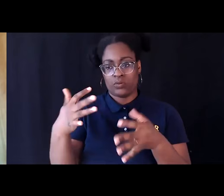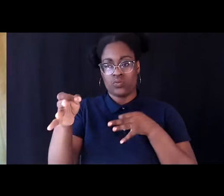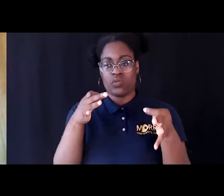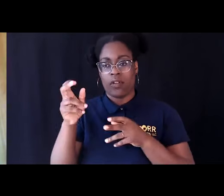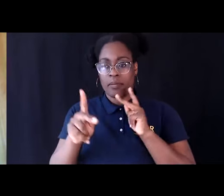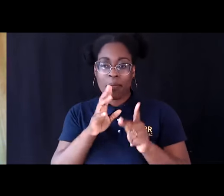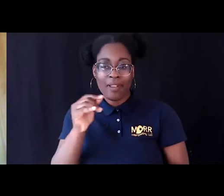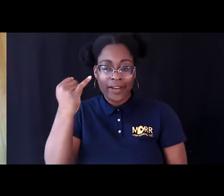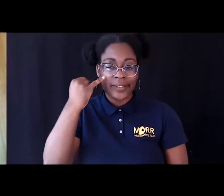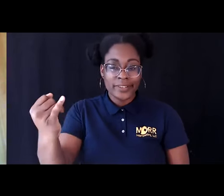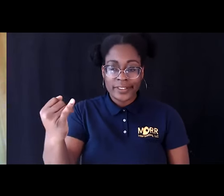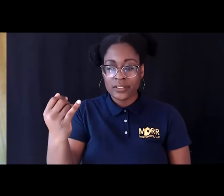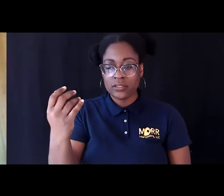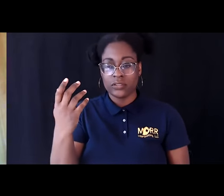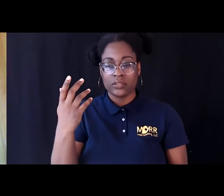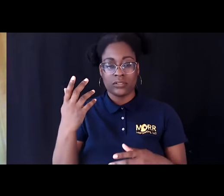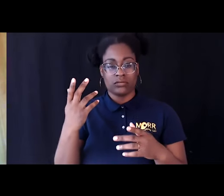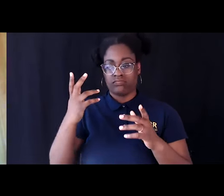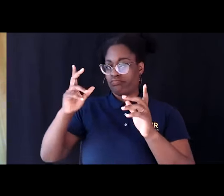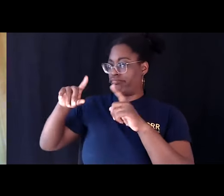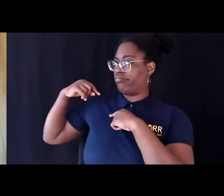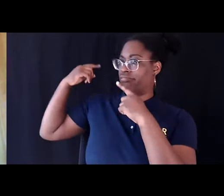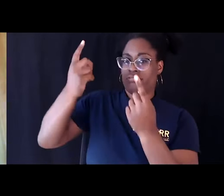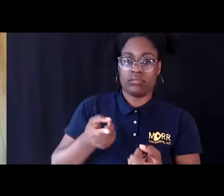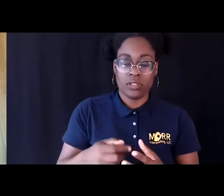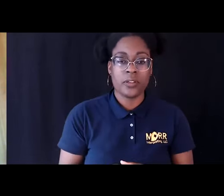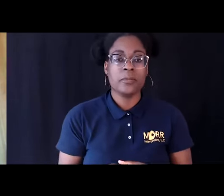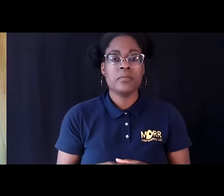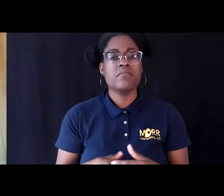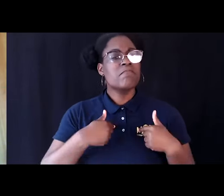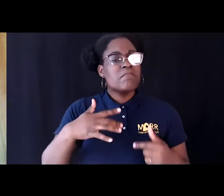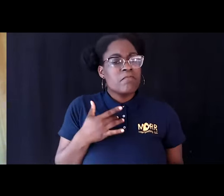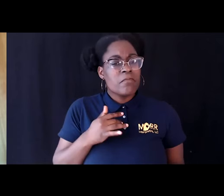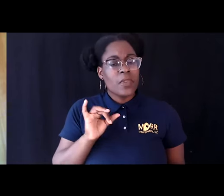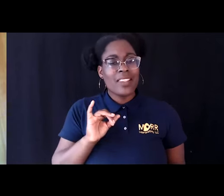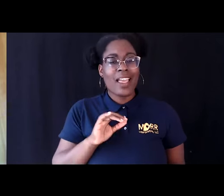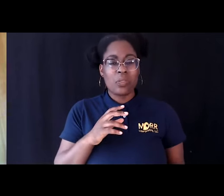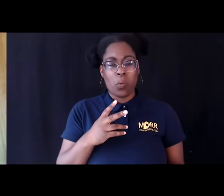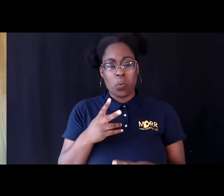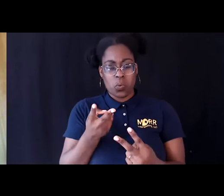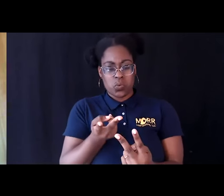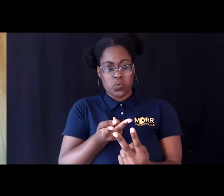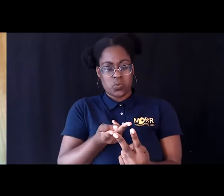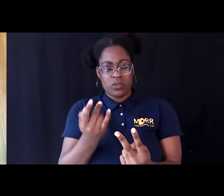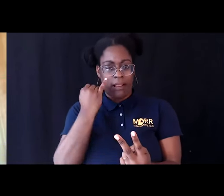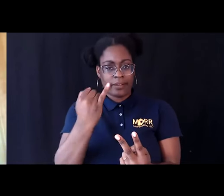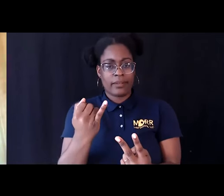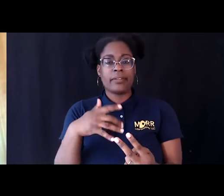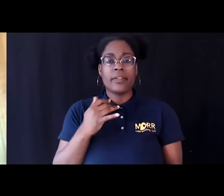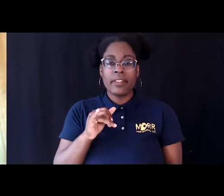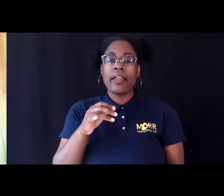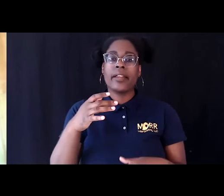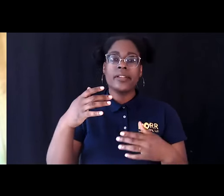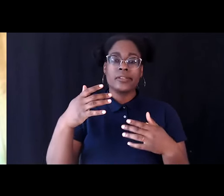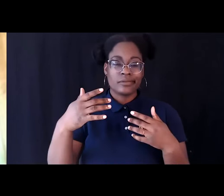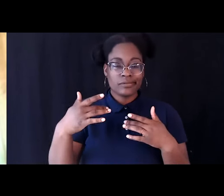I'm using that are easy, I think, in my mind, and that have been used to describe different